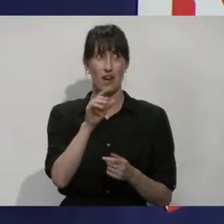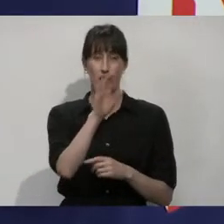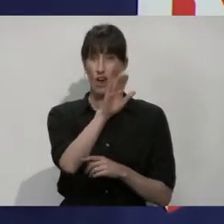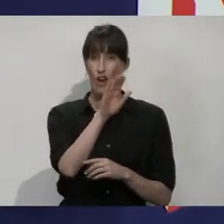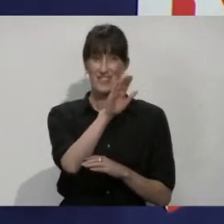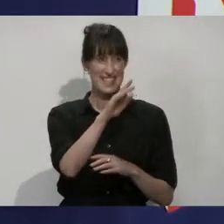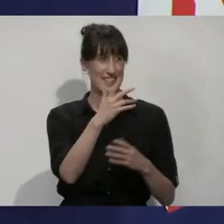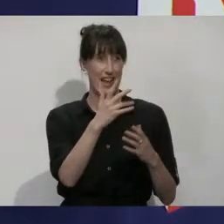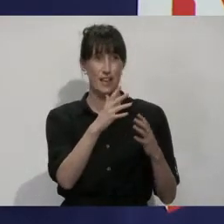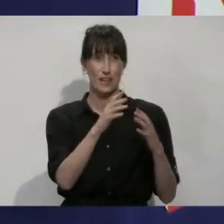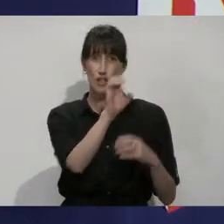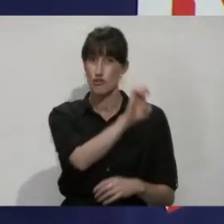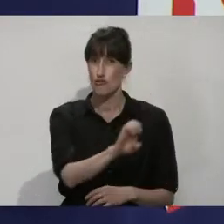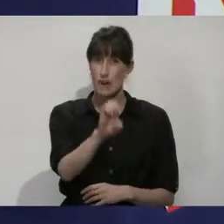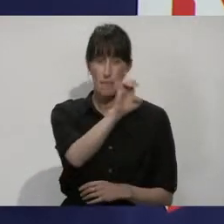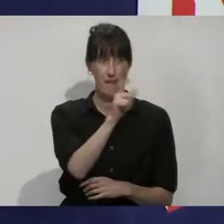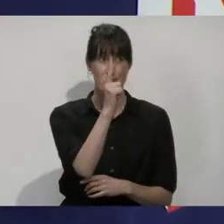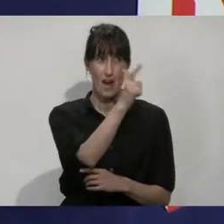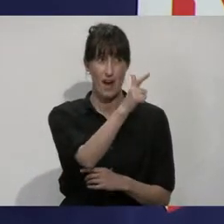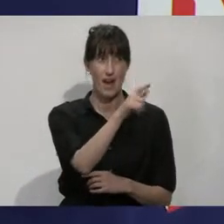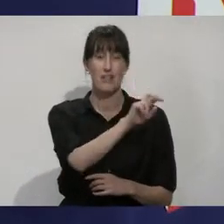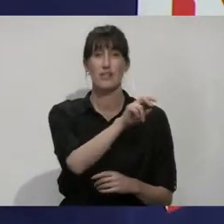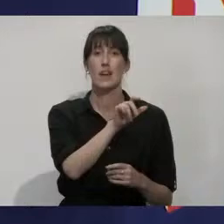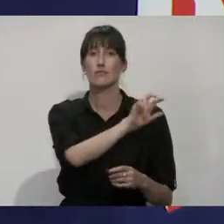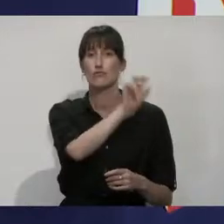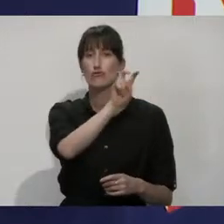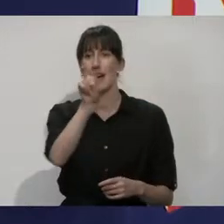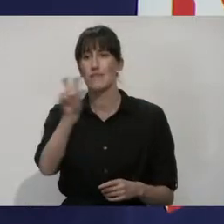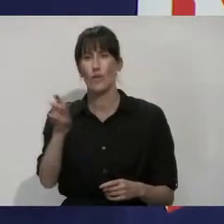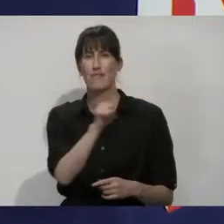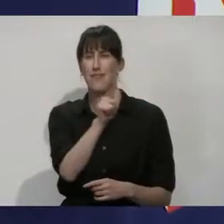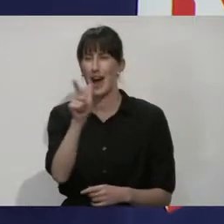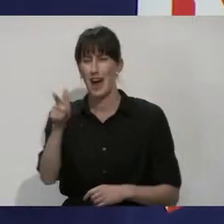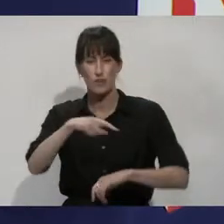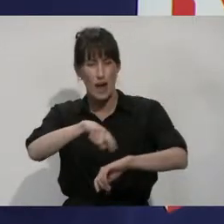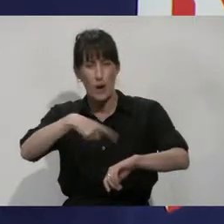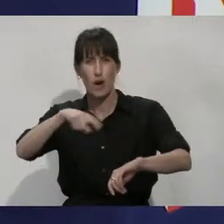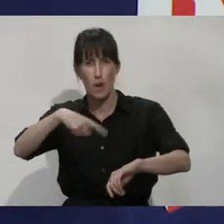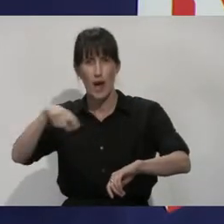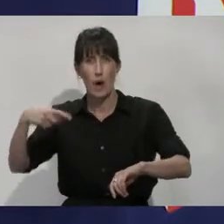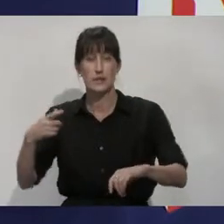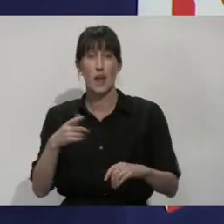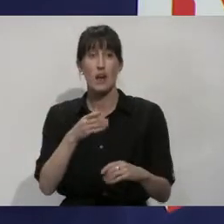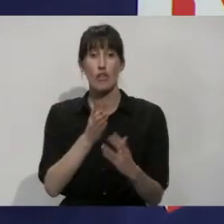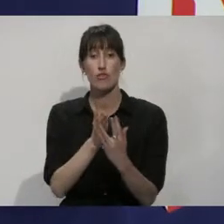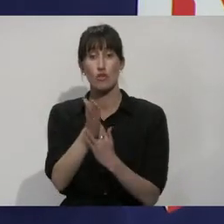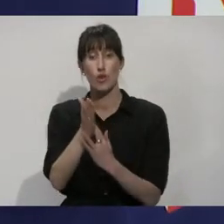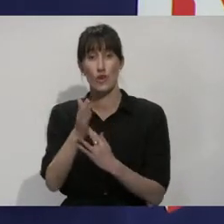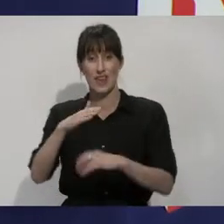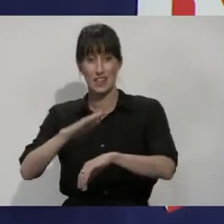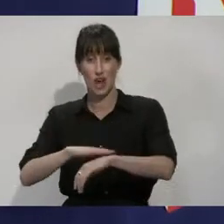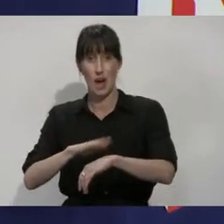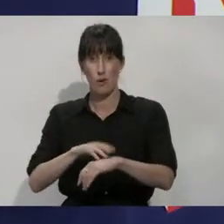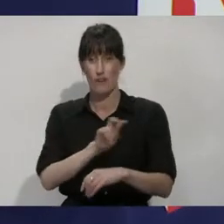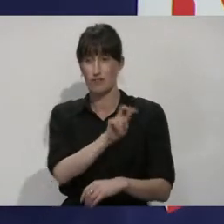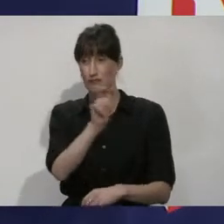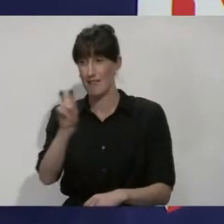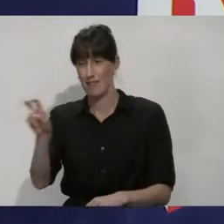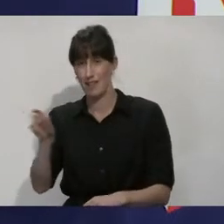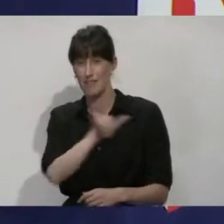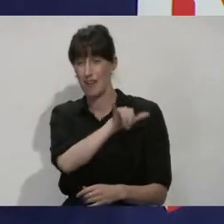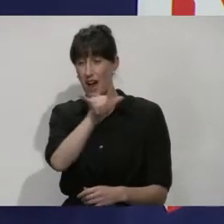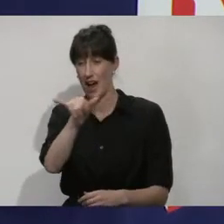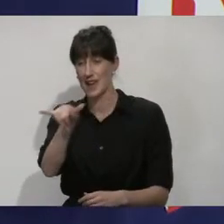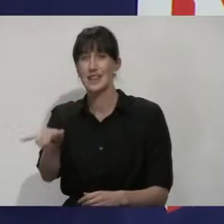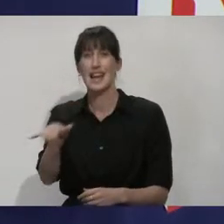home, in which case they can become infected during that time. So that doesn't necessarily increase our level of security based